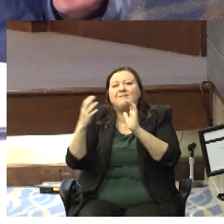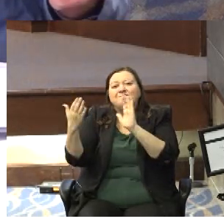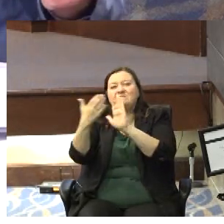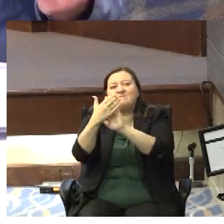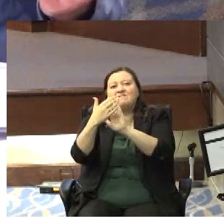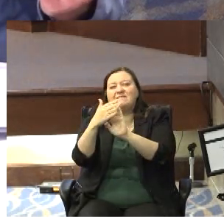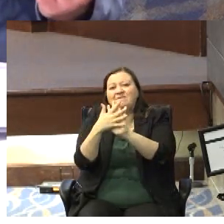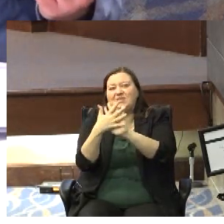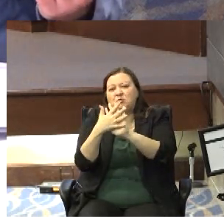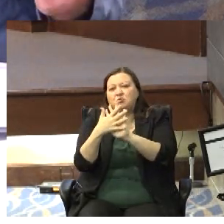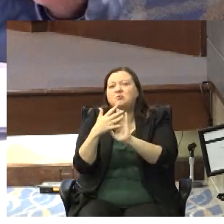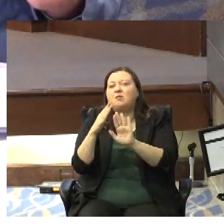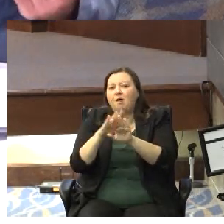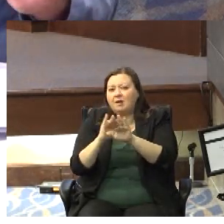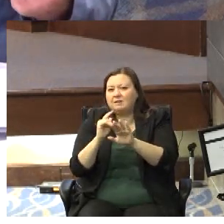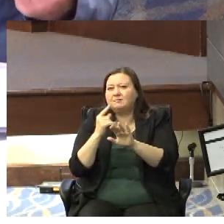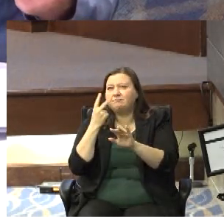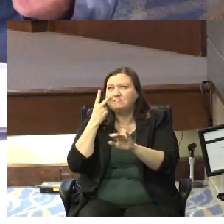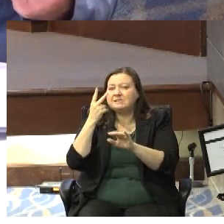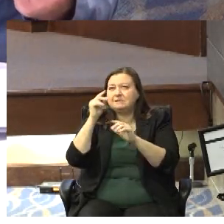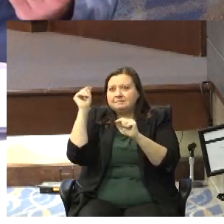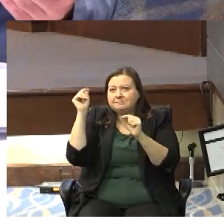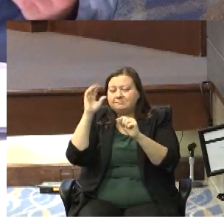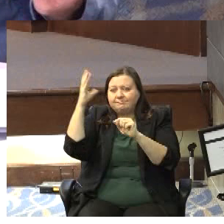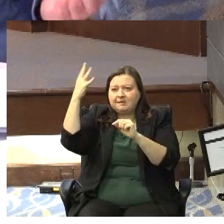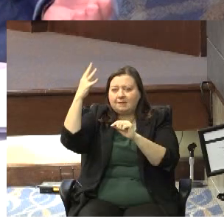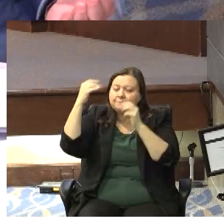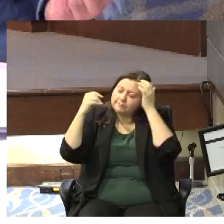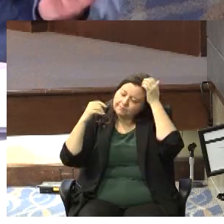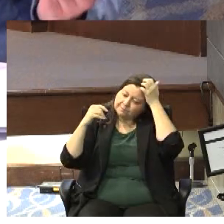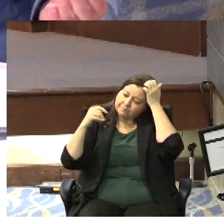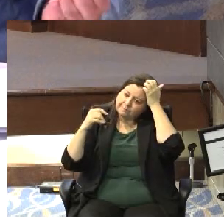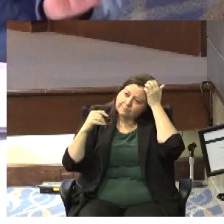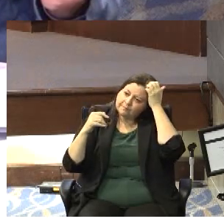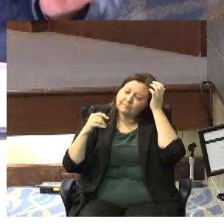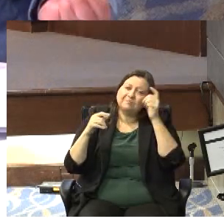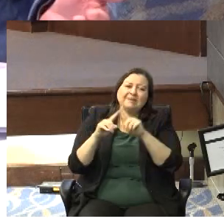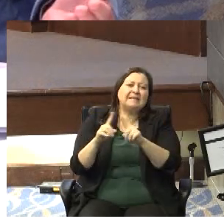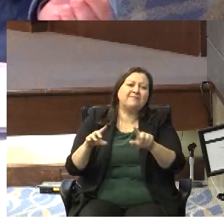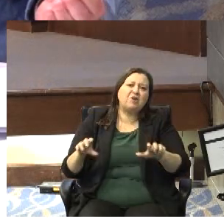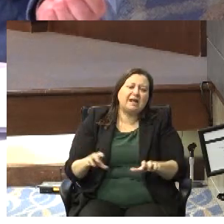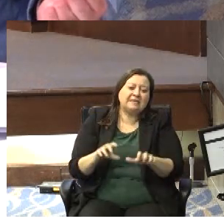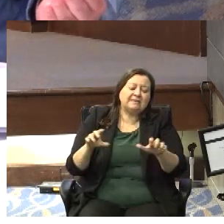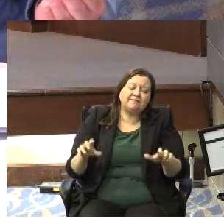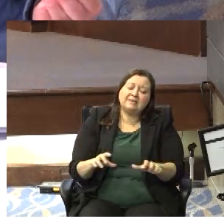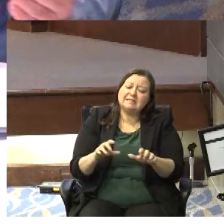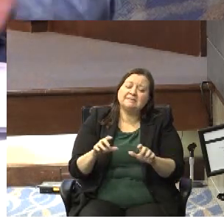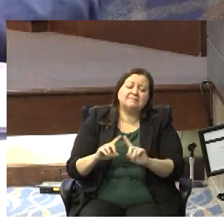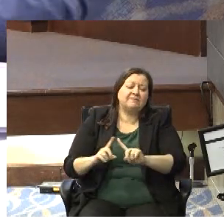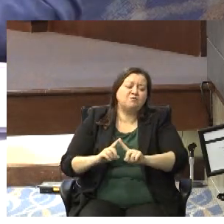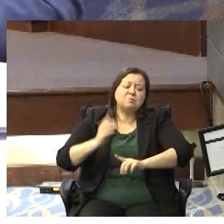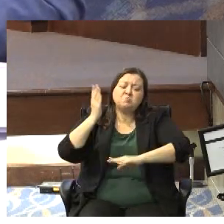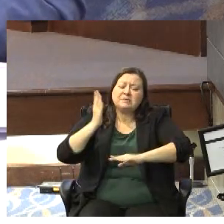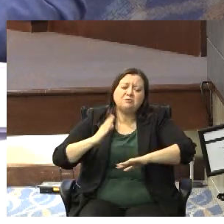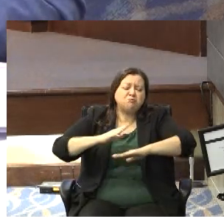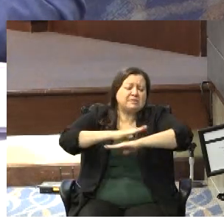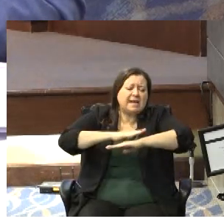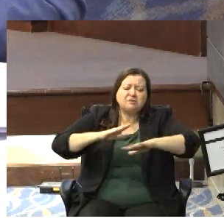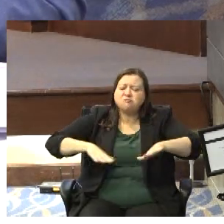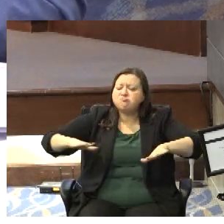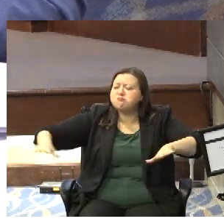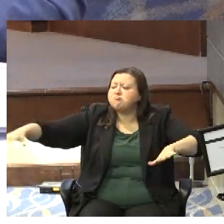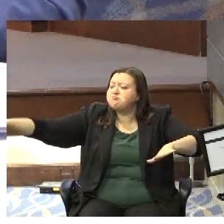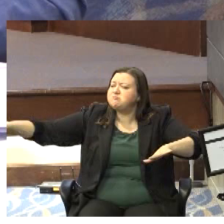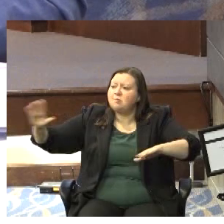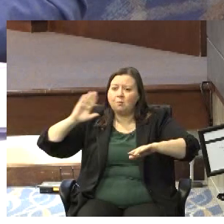on it. So a lot of different activities where, yeah, there are stages and presenters lined up. So